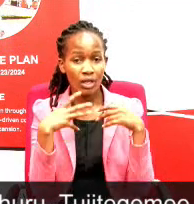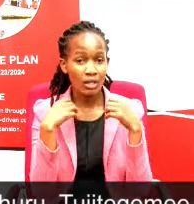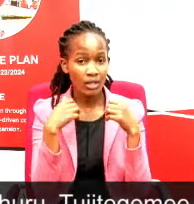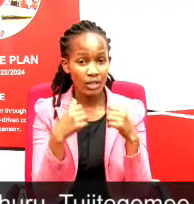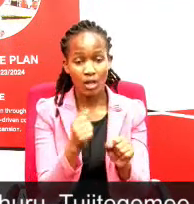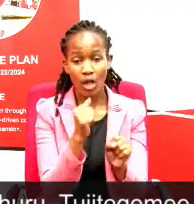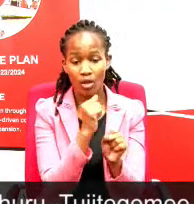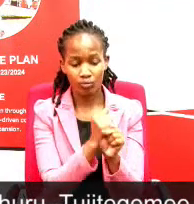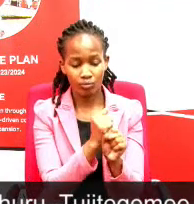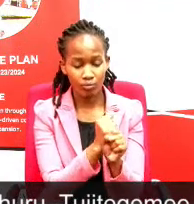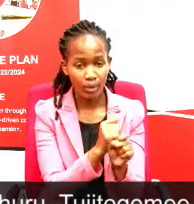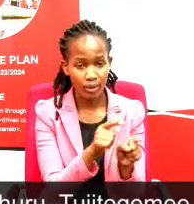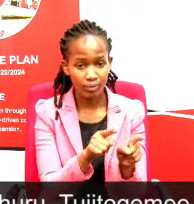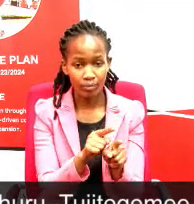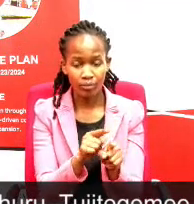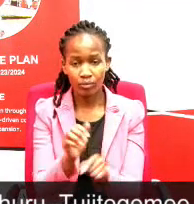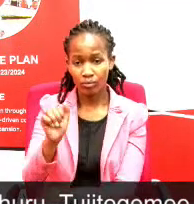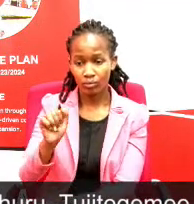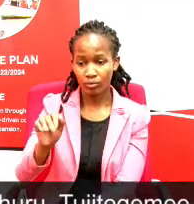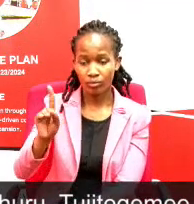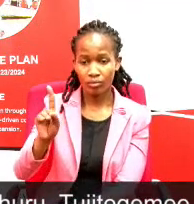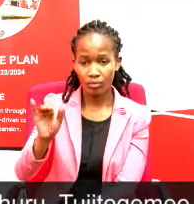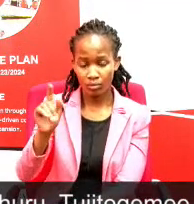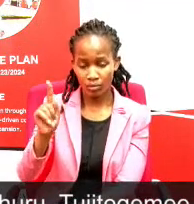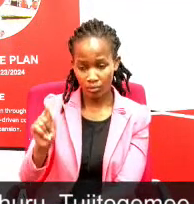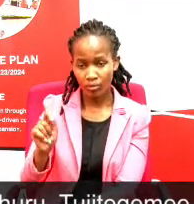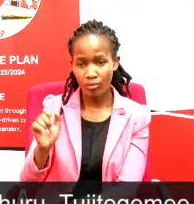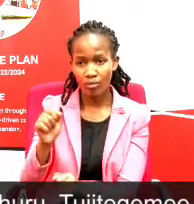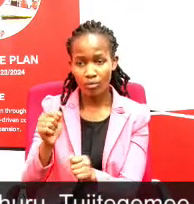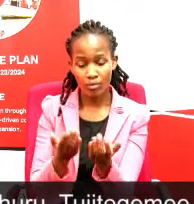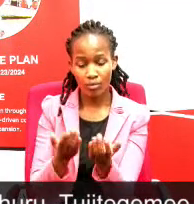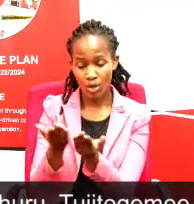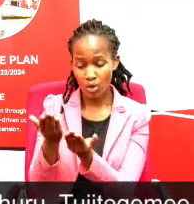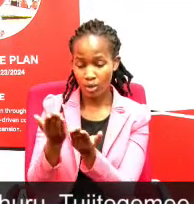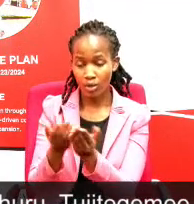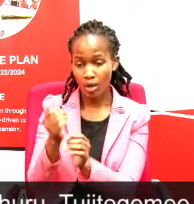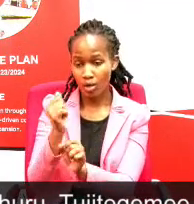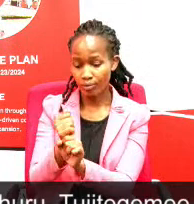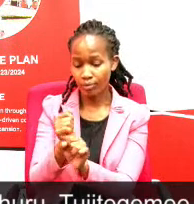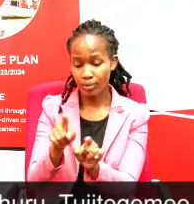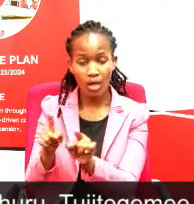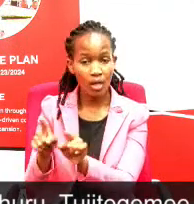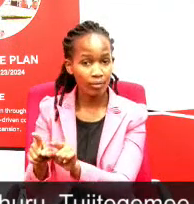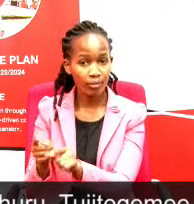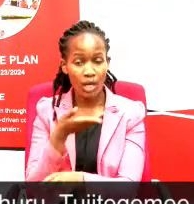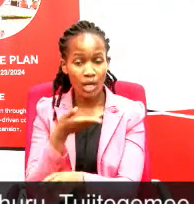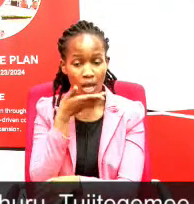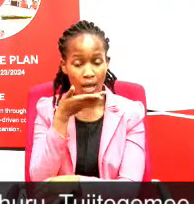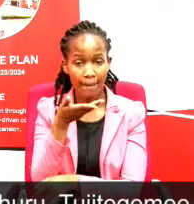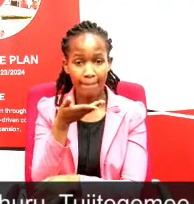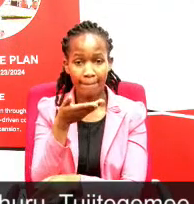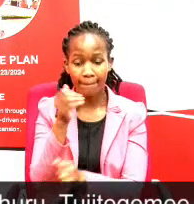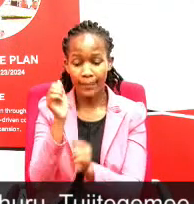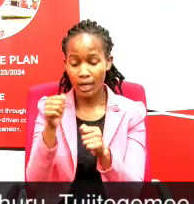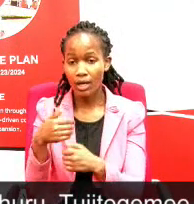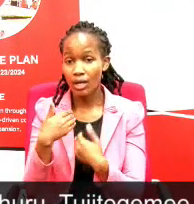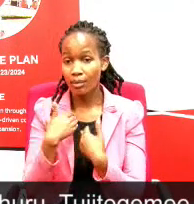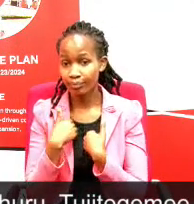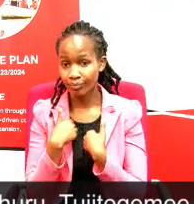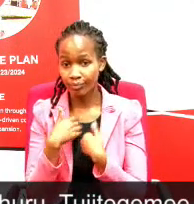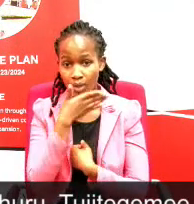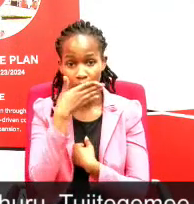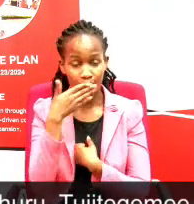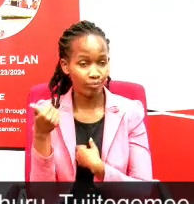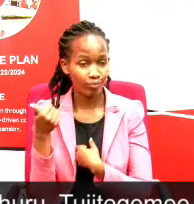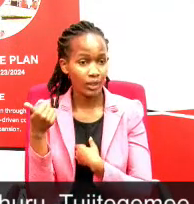the audit function so that it serves the purpose, and as a result you're able to have